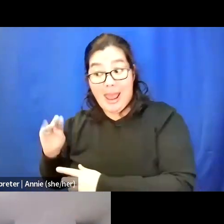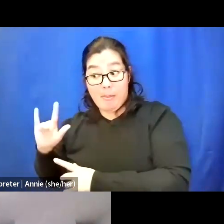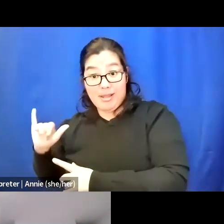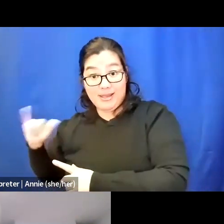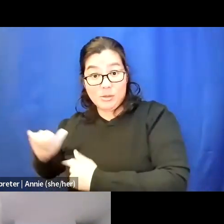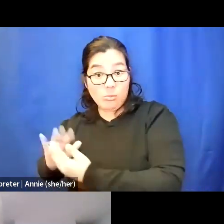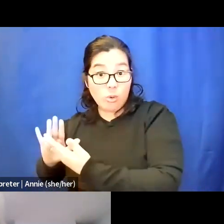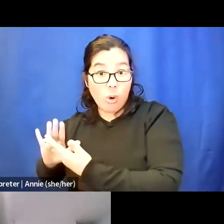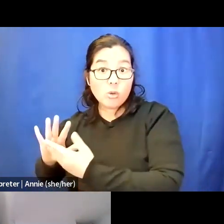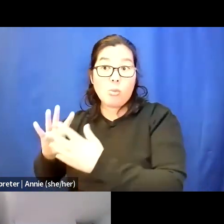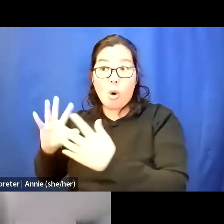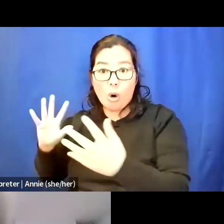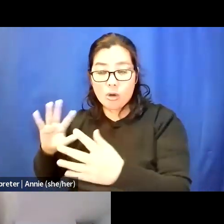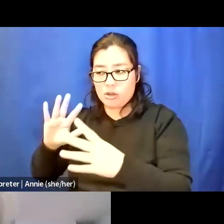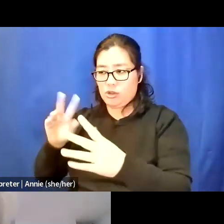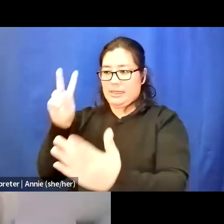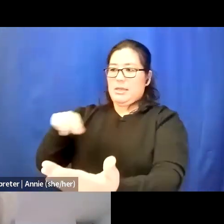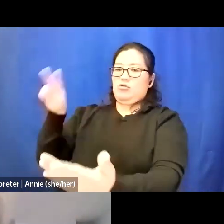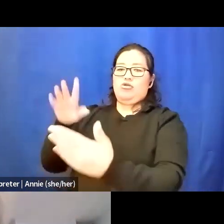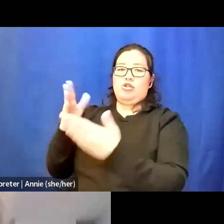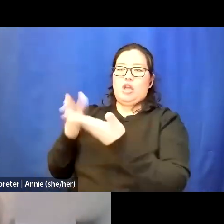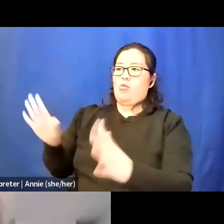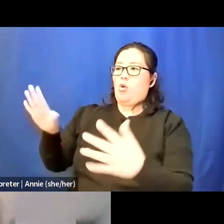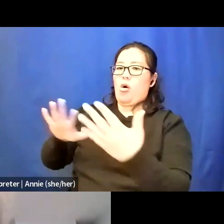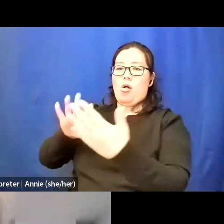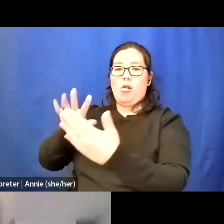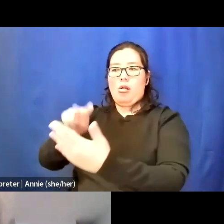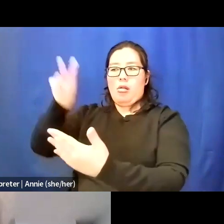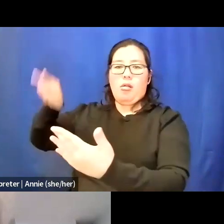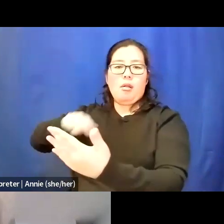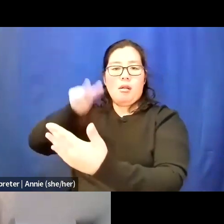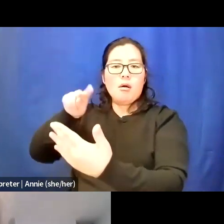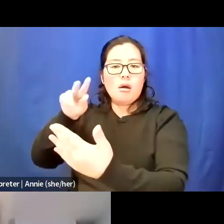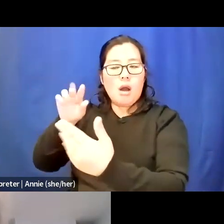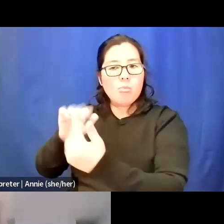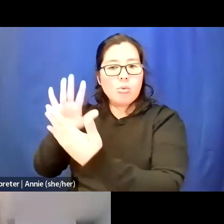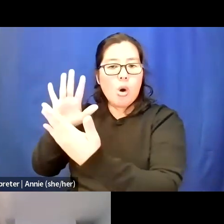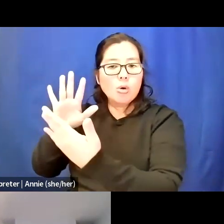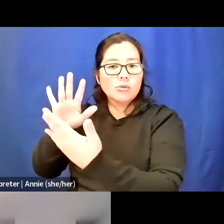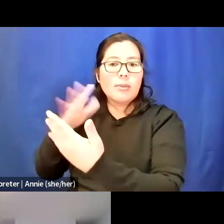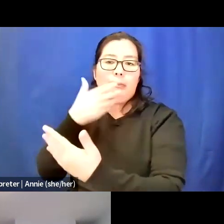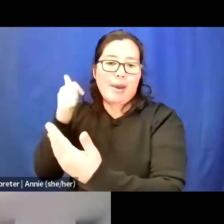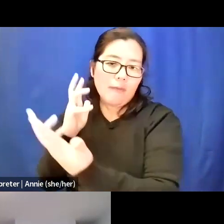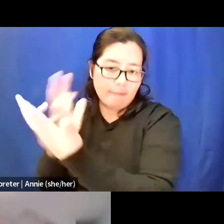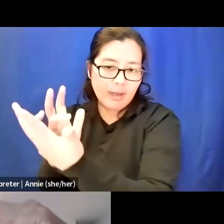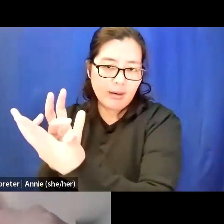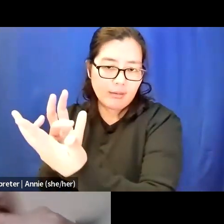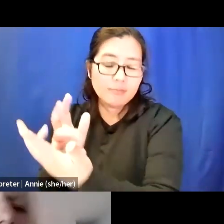of holistic, impressionistic approach. The other thing, and I'm taken